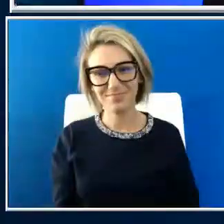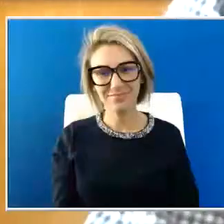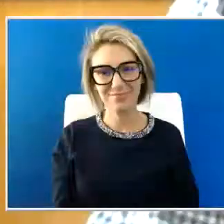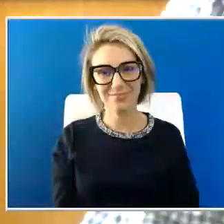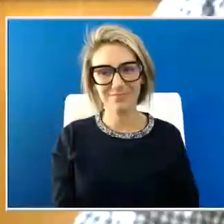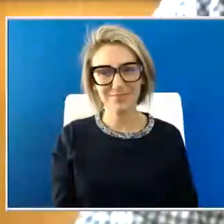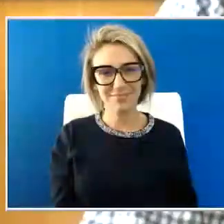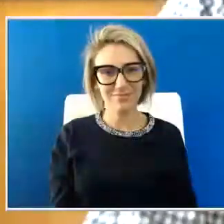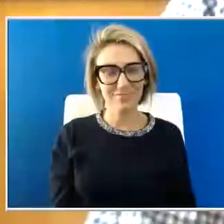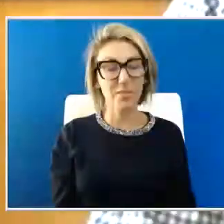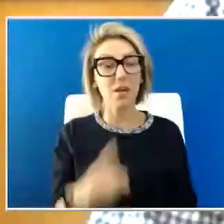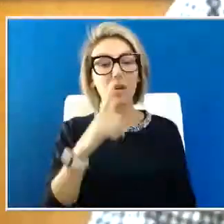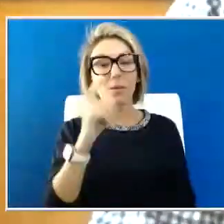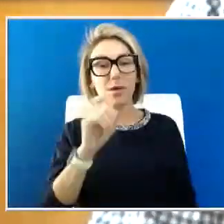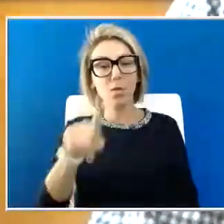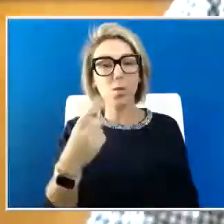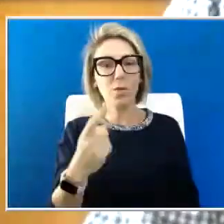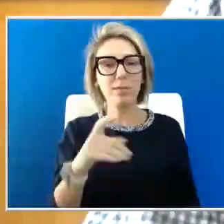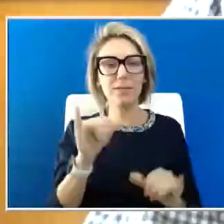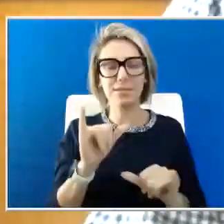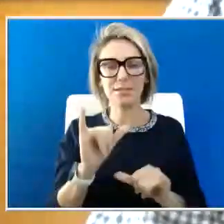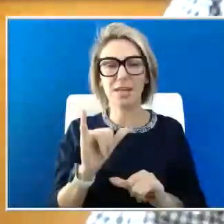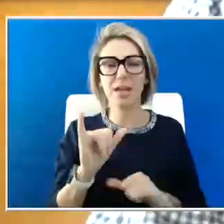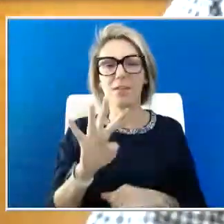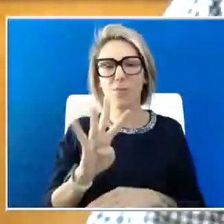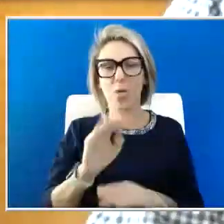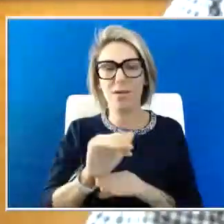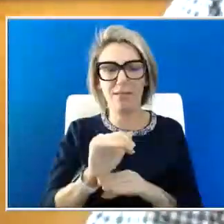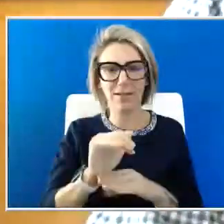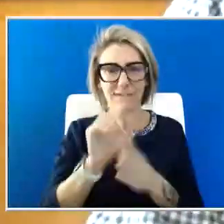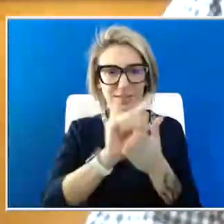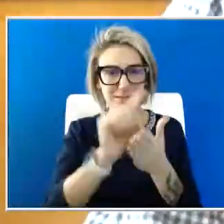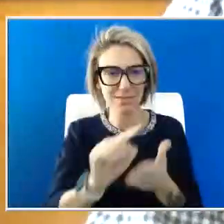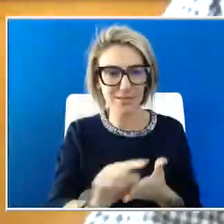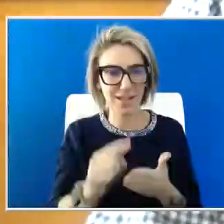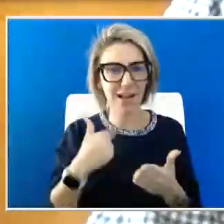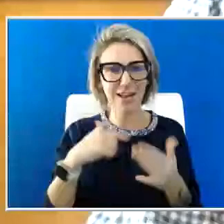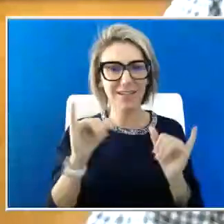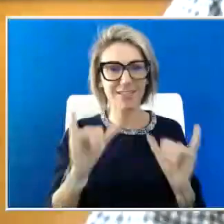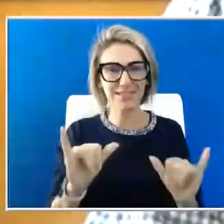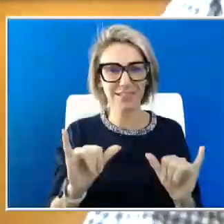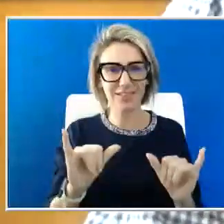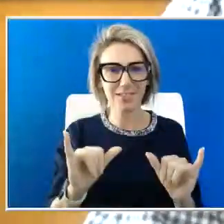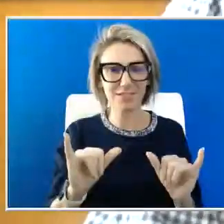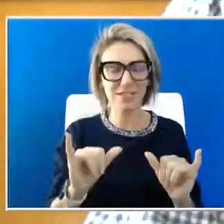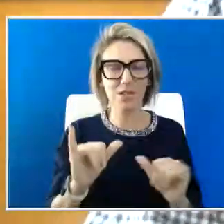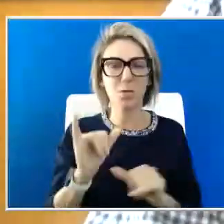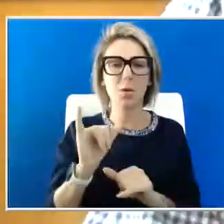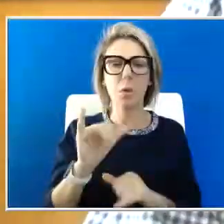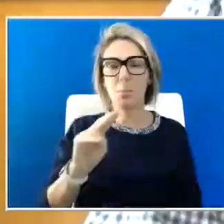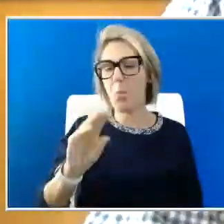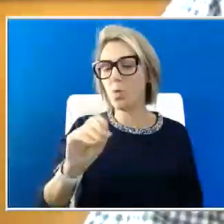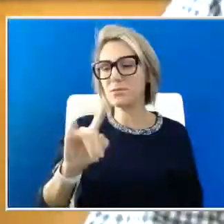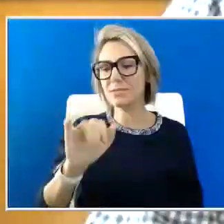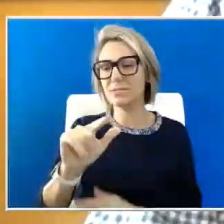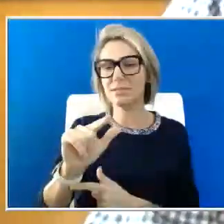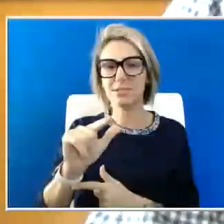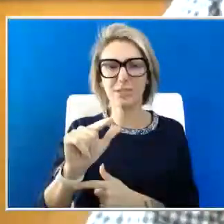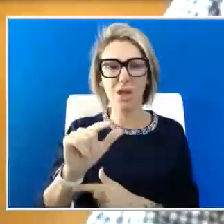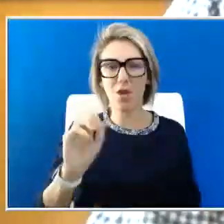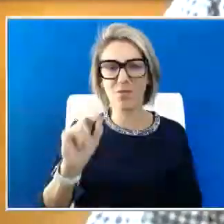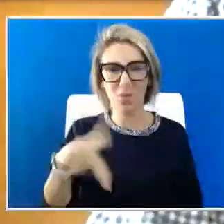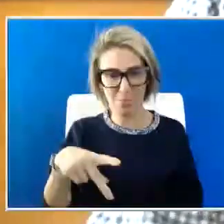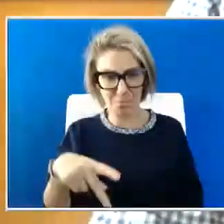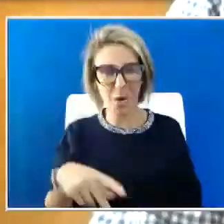Since I only had to stay there 4 nights a week, I stayed in a motel in Overland